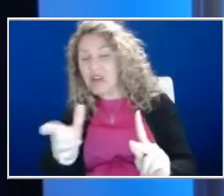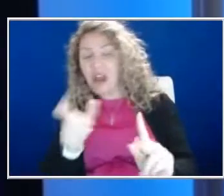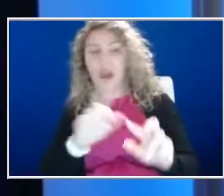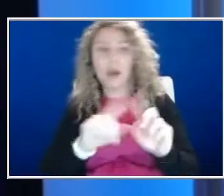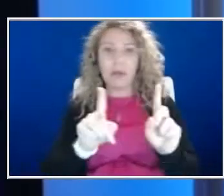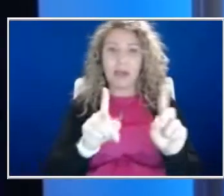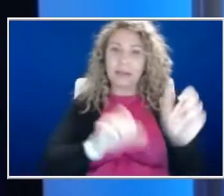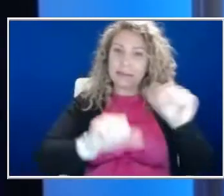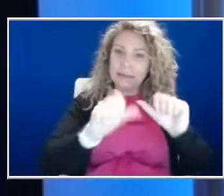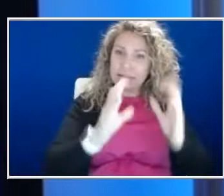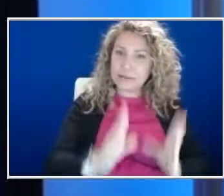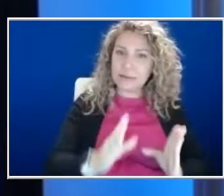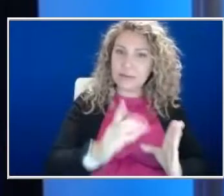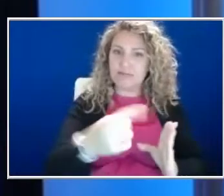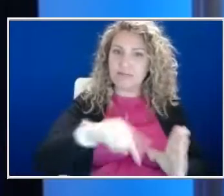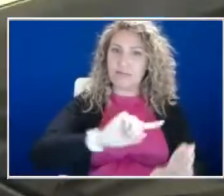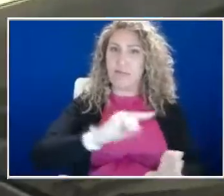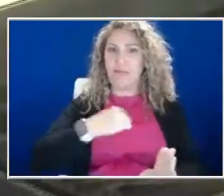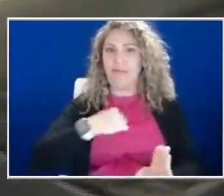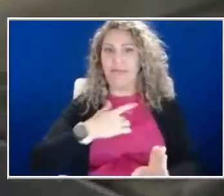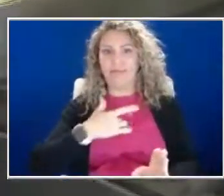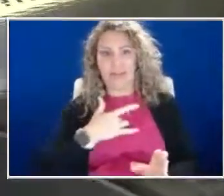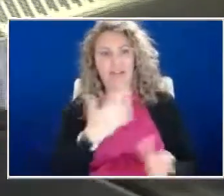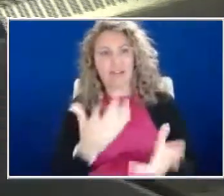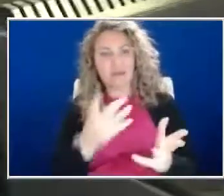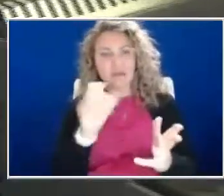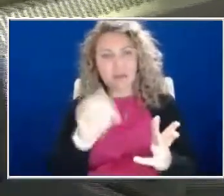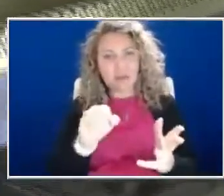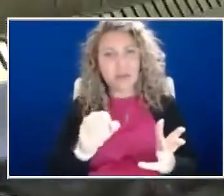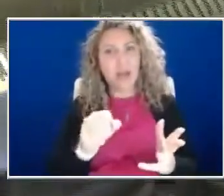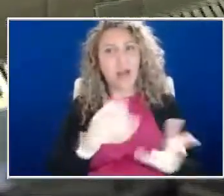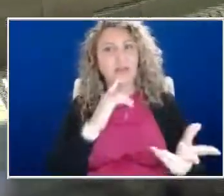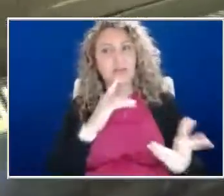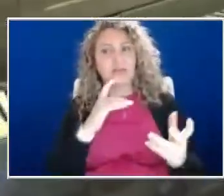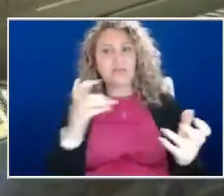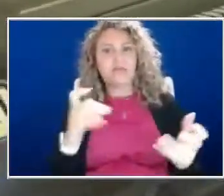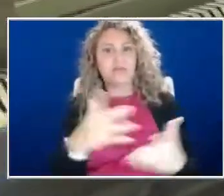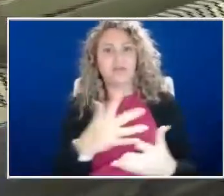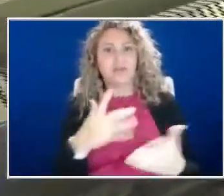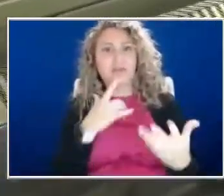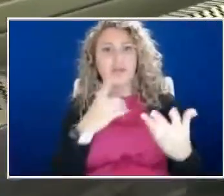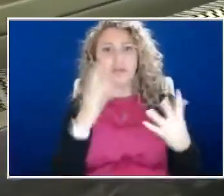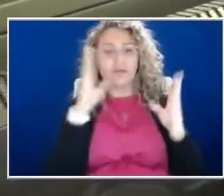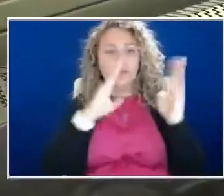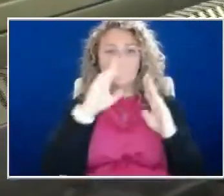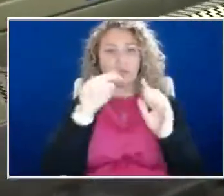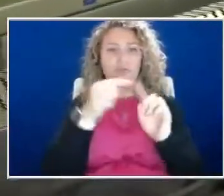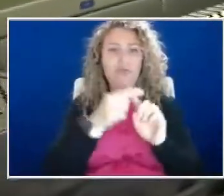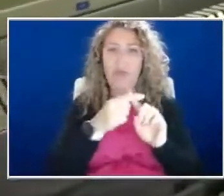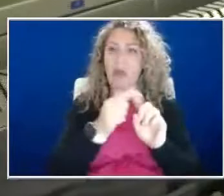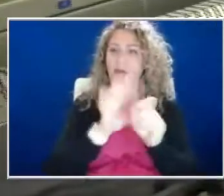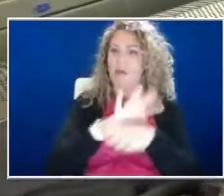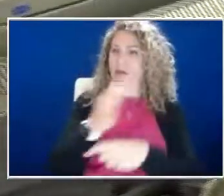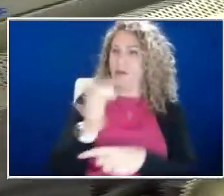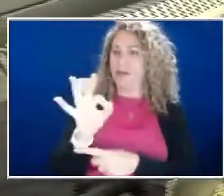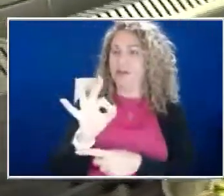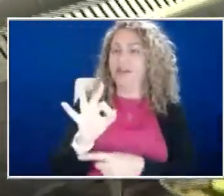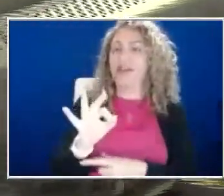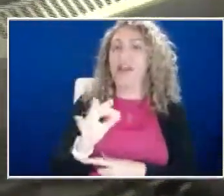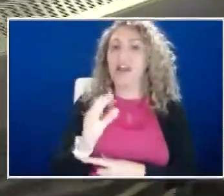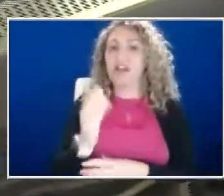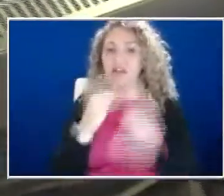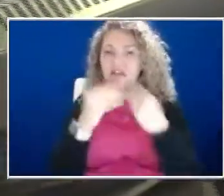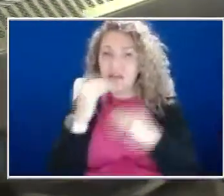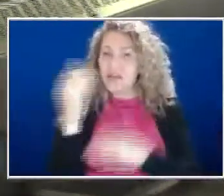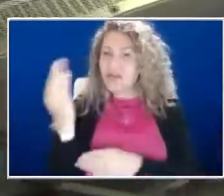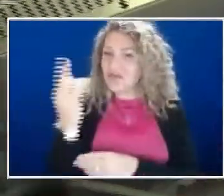developing. Should we worry? We'll talk more about that. And it's Foodie Friday, so we're back in the kitchen with Chef Eric. He's got a great recipe ready just in